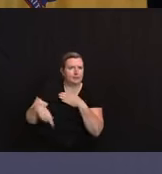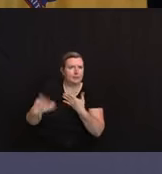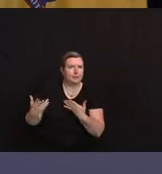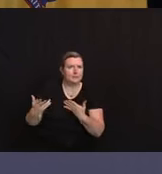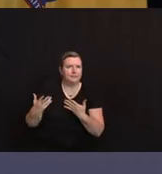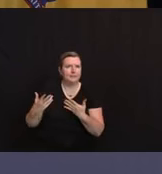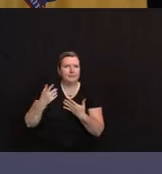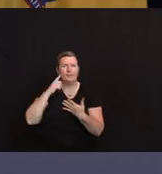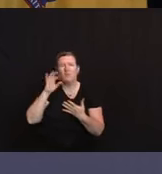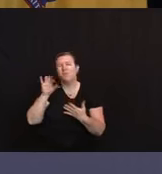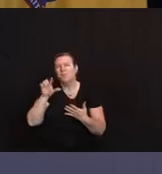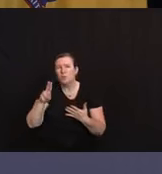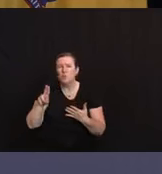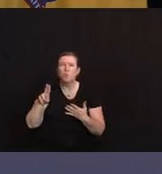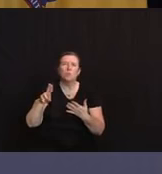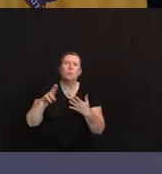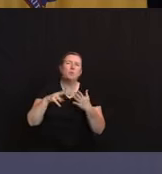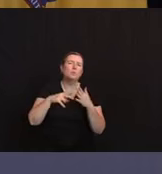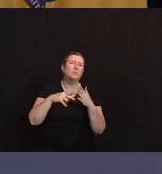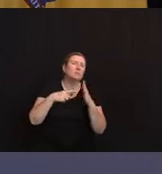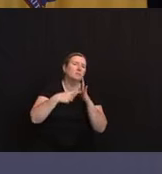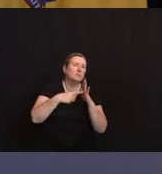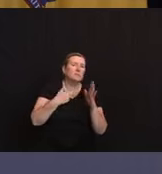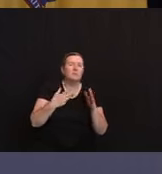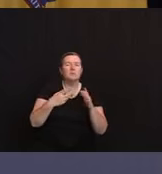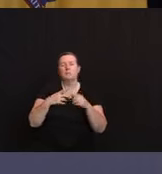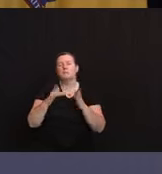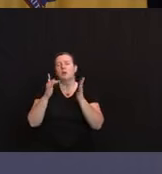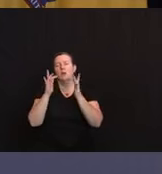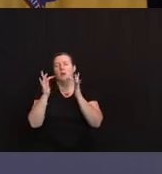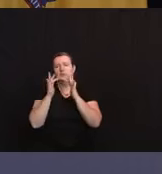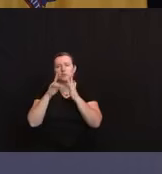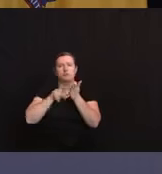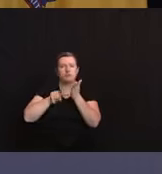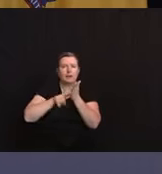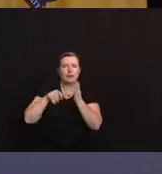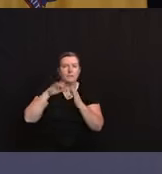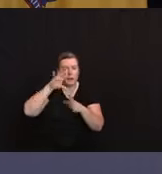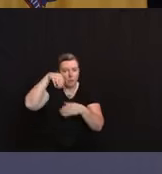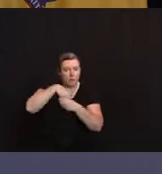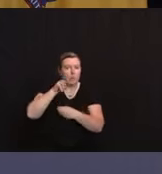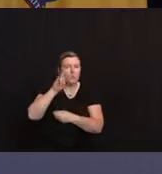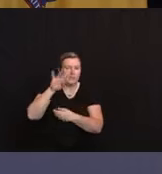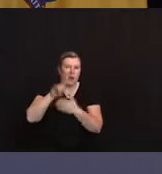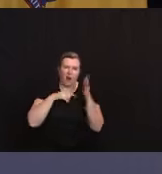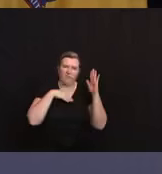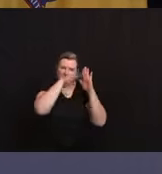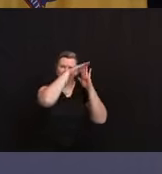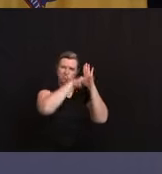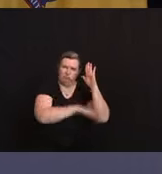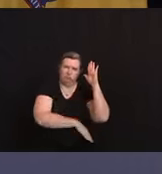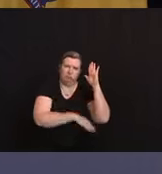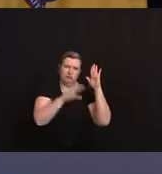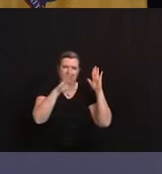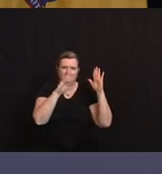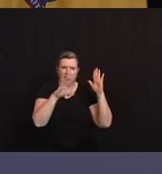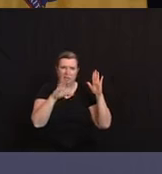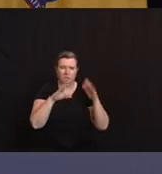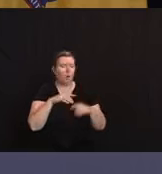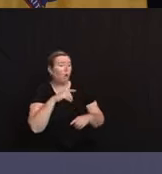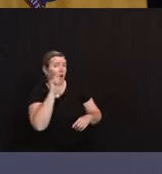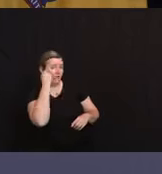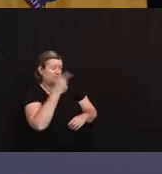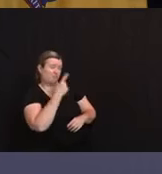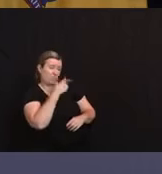are interviewed for contact tracing within 48 hours. But there's a whole list. Well, we should look at the list if it's okay with you. But those first three are things